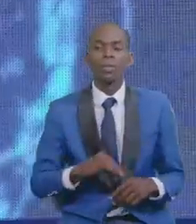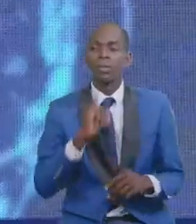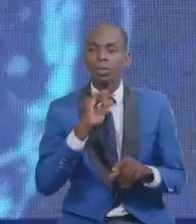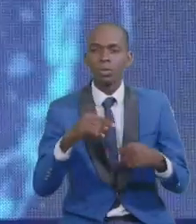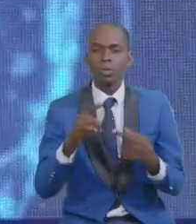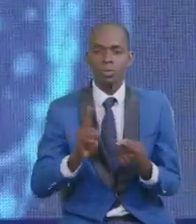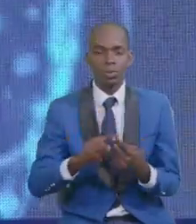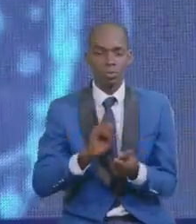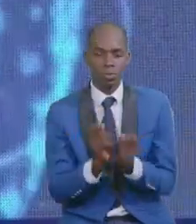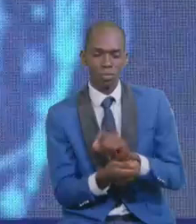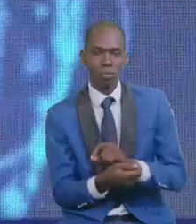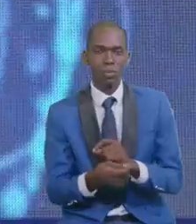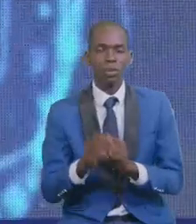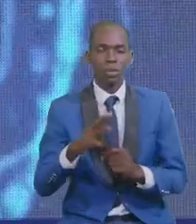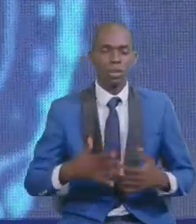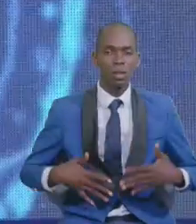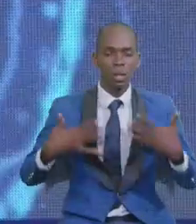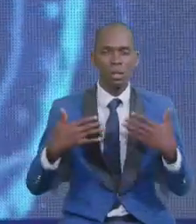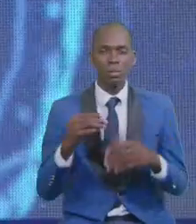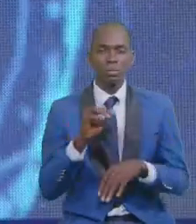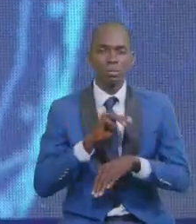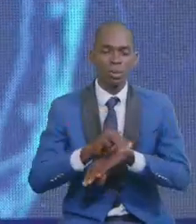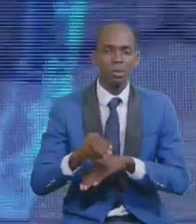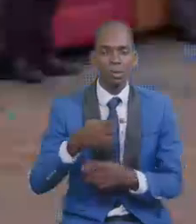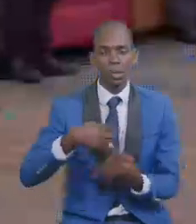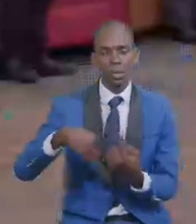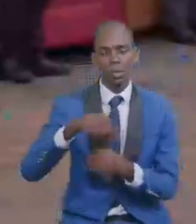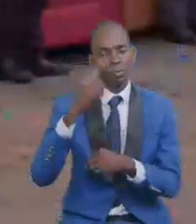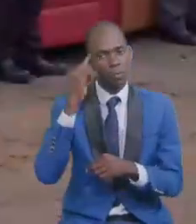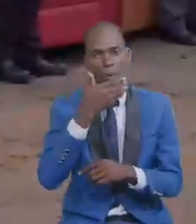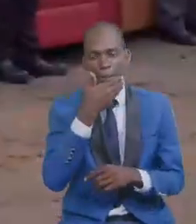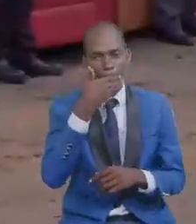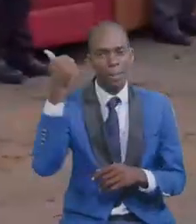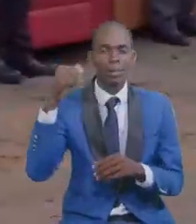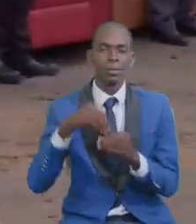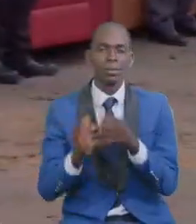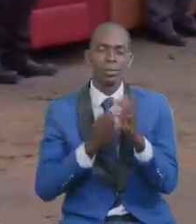and family and ministry around for the better in Jesus' name.